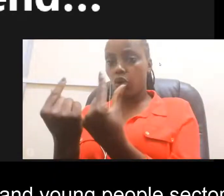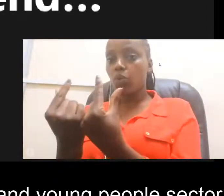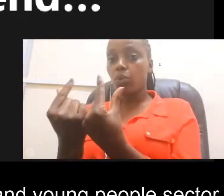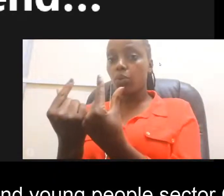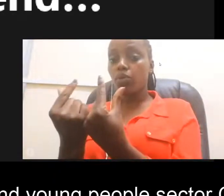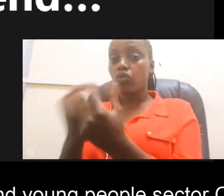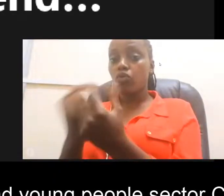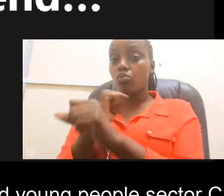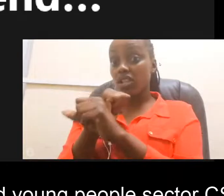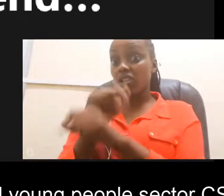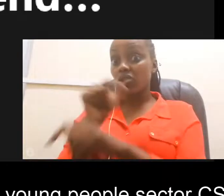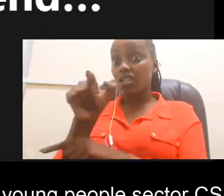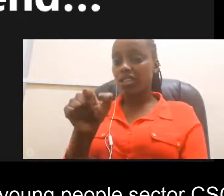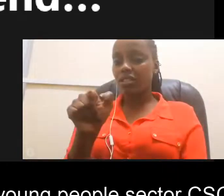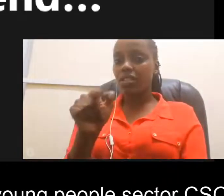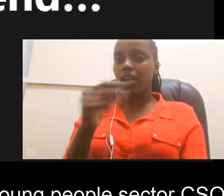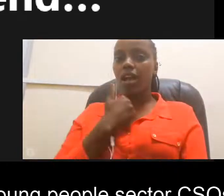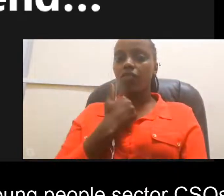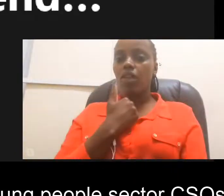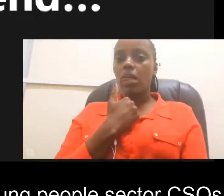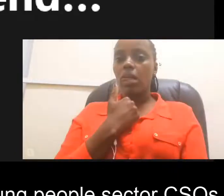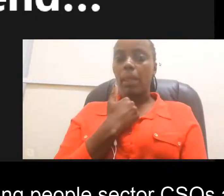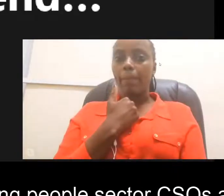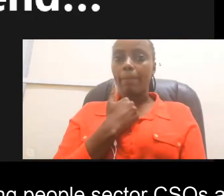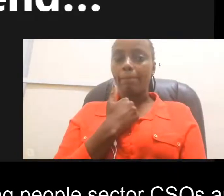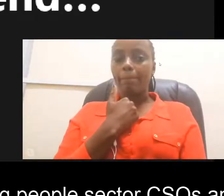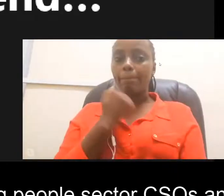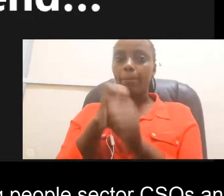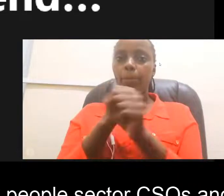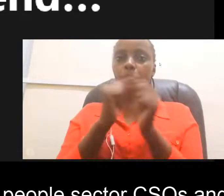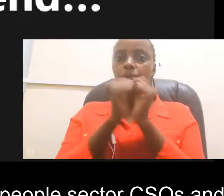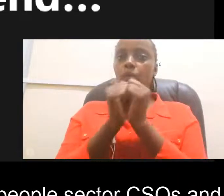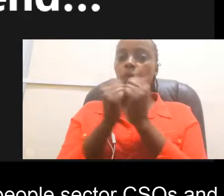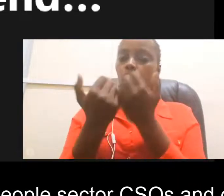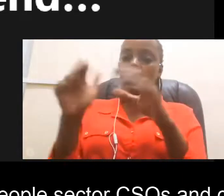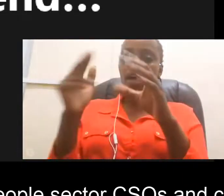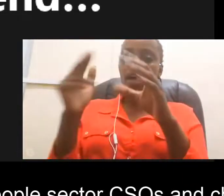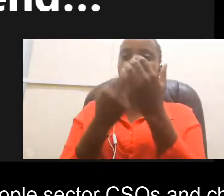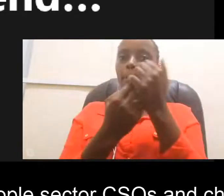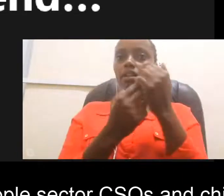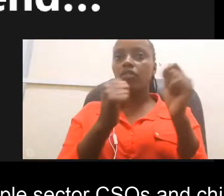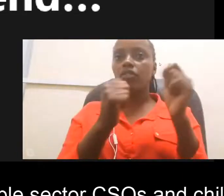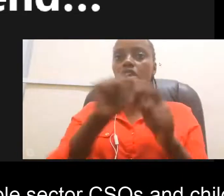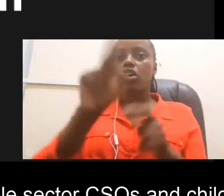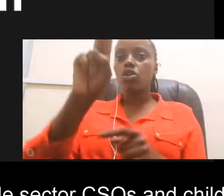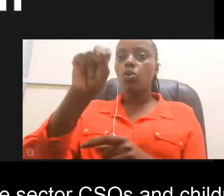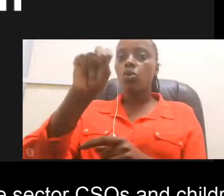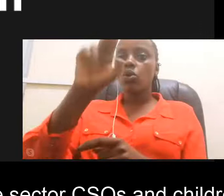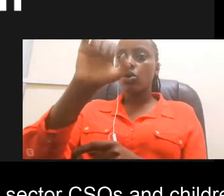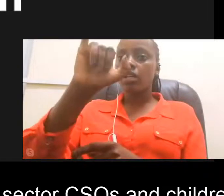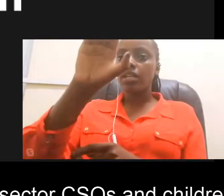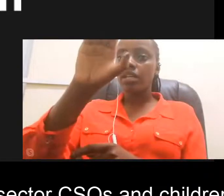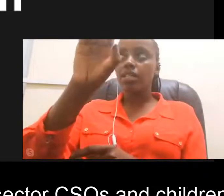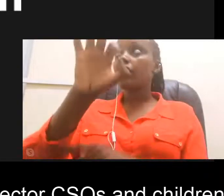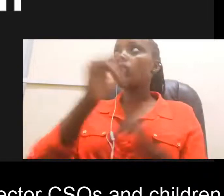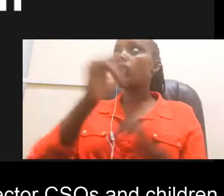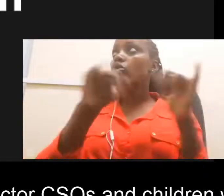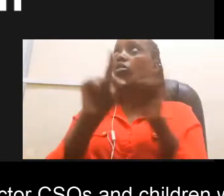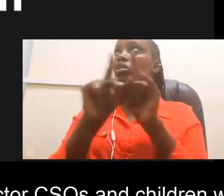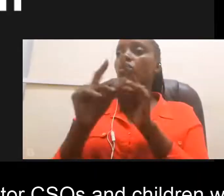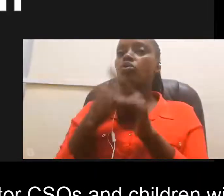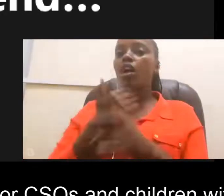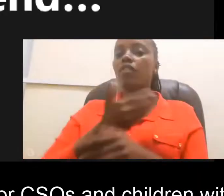And so there we've been basically working with partners from government, UNICEF, in trying to shape up the response plan